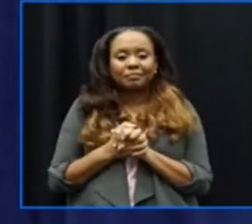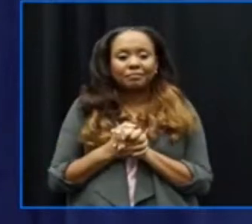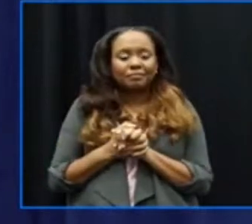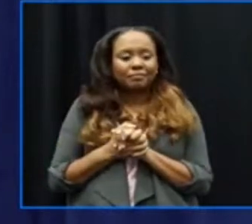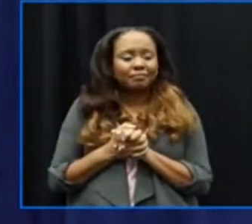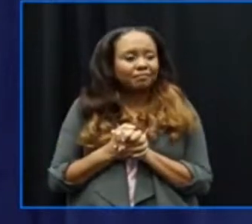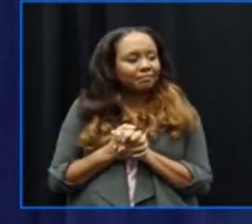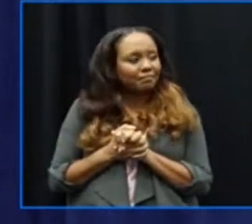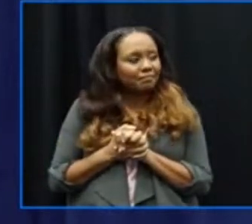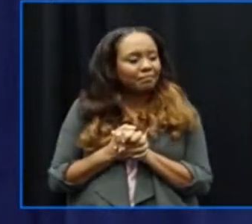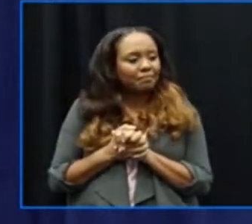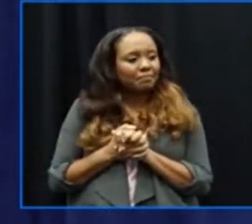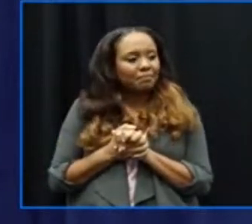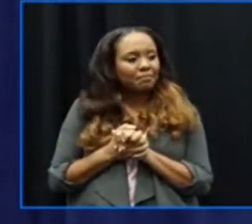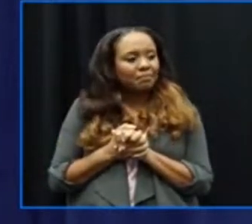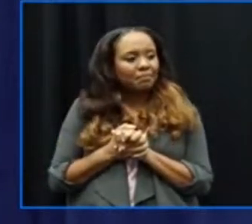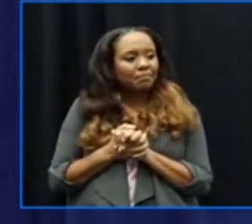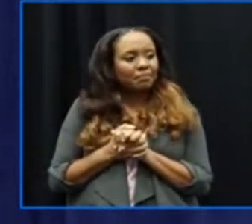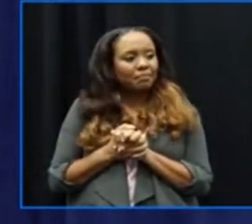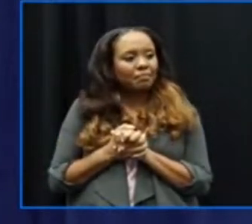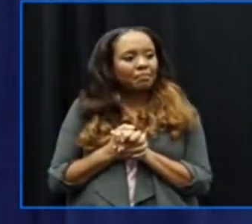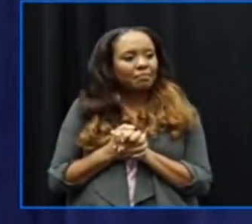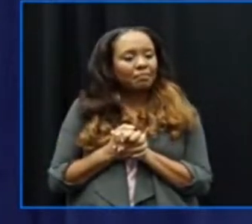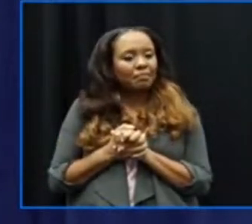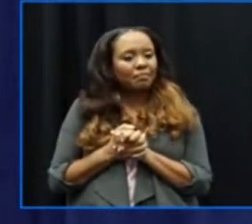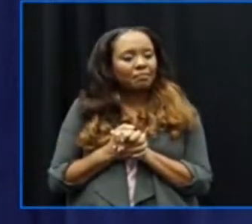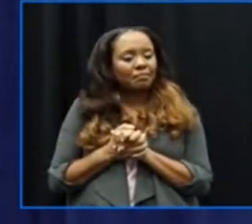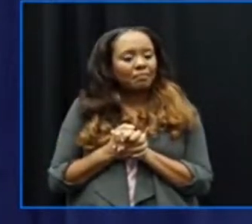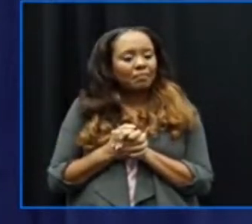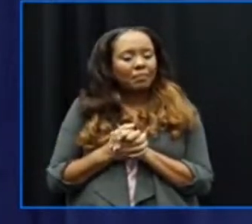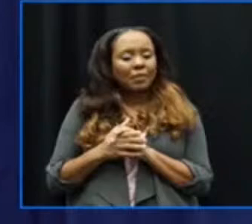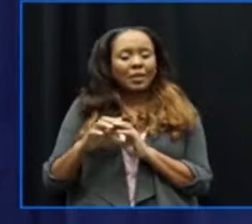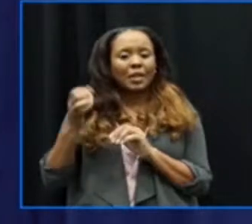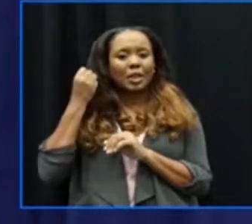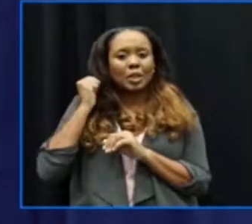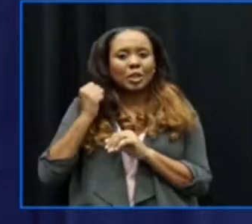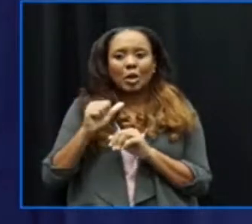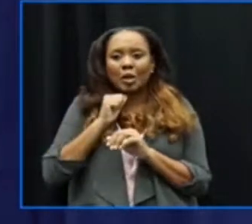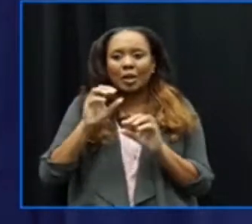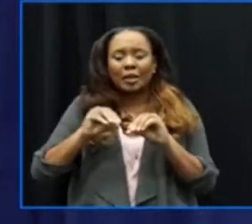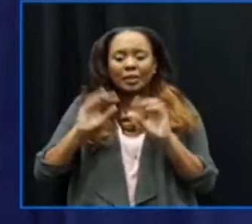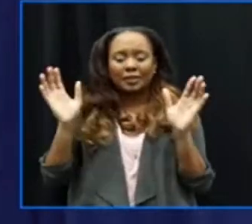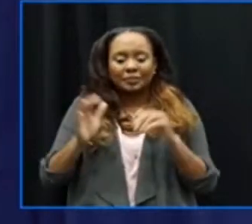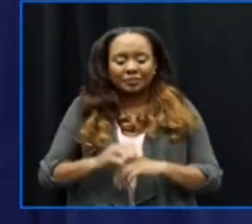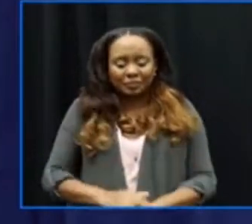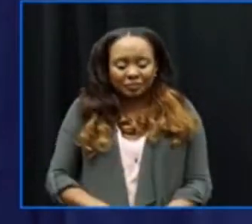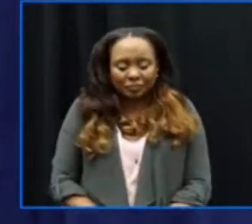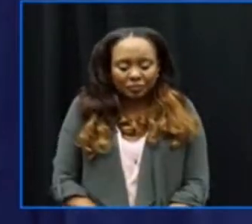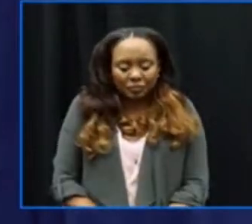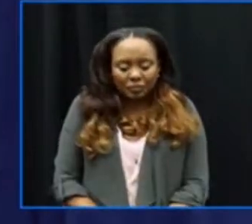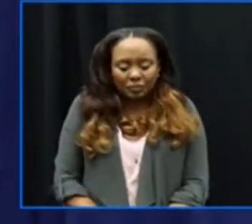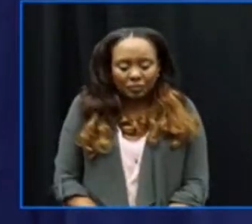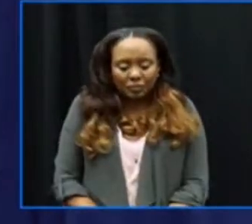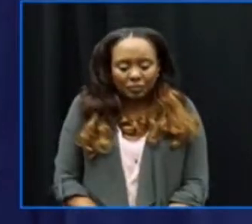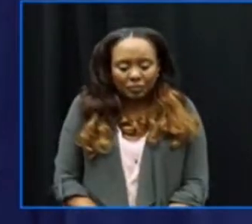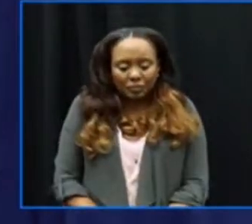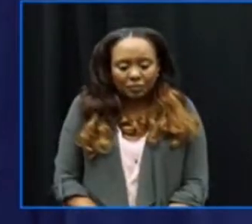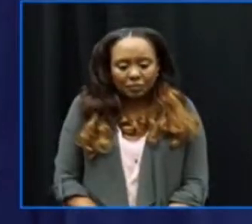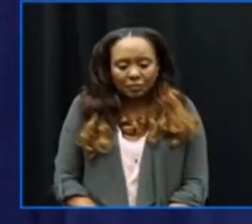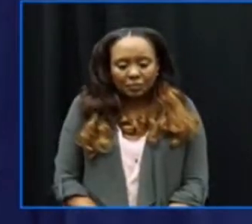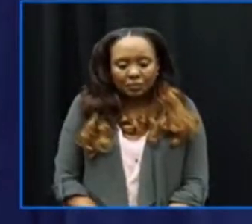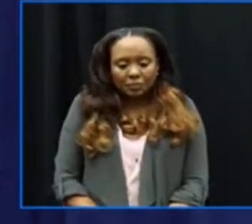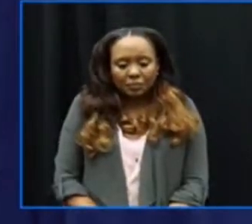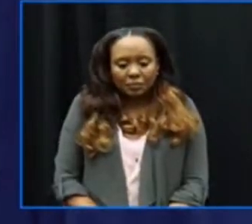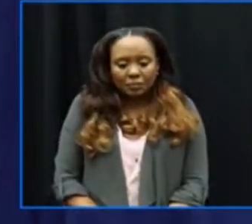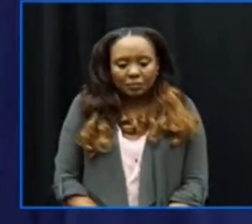as an organization has faced some challenges in the last few years with their systems and their delivery of service, and also the